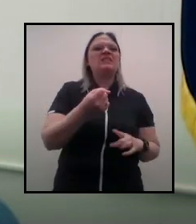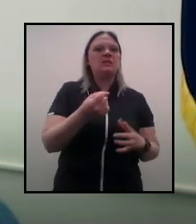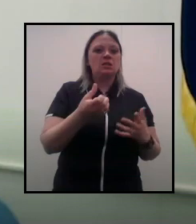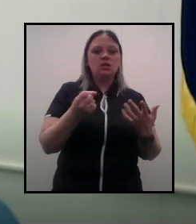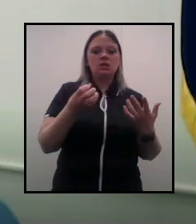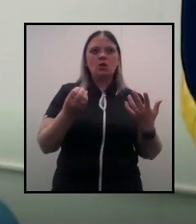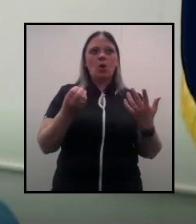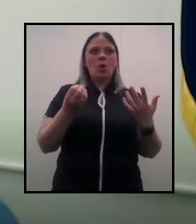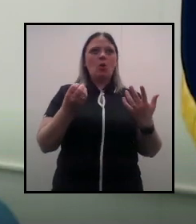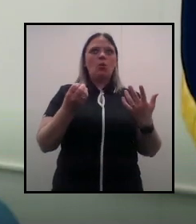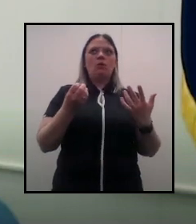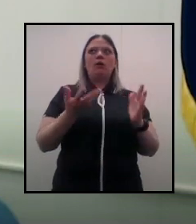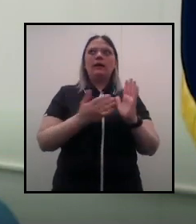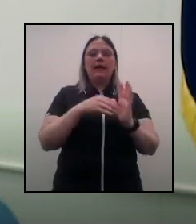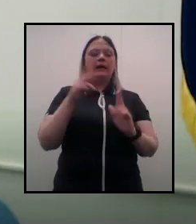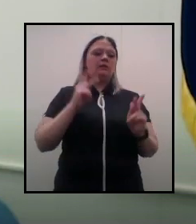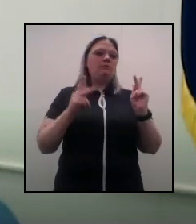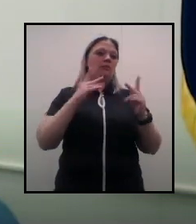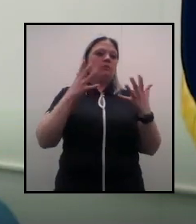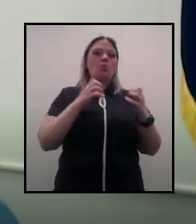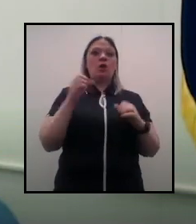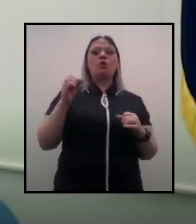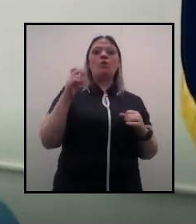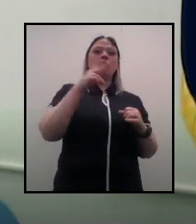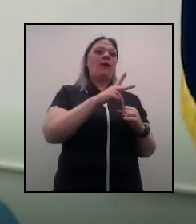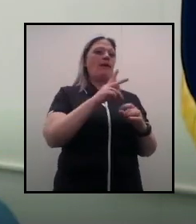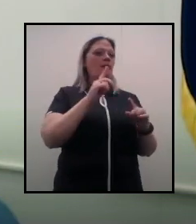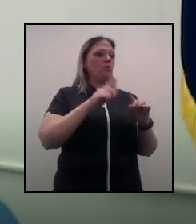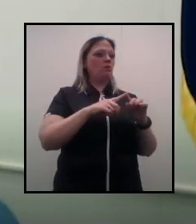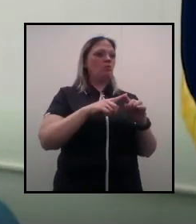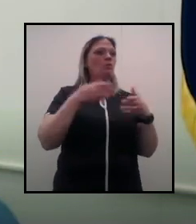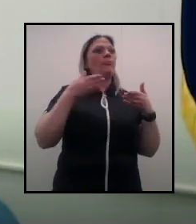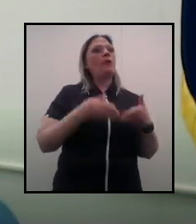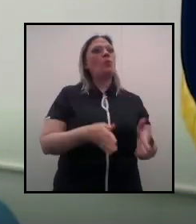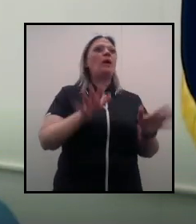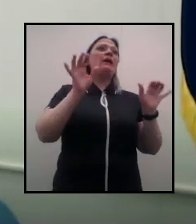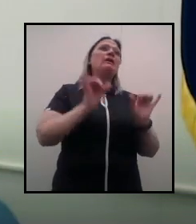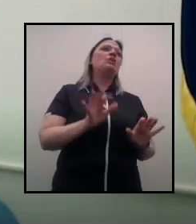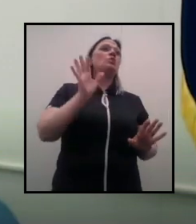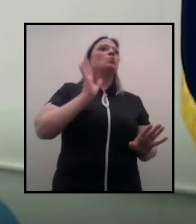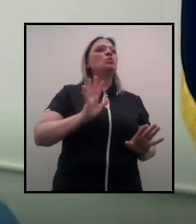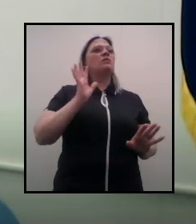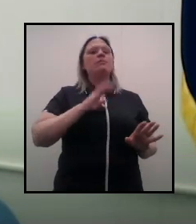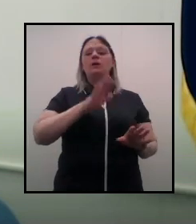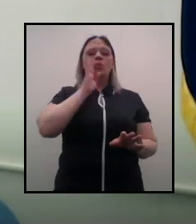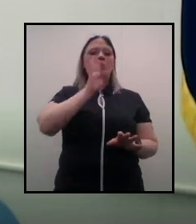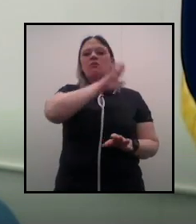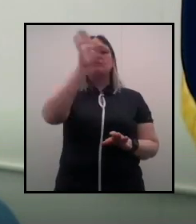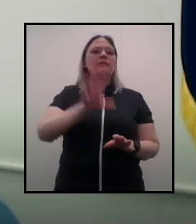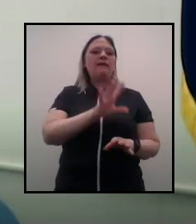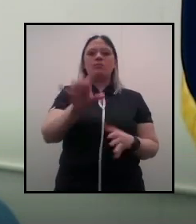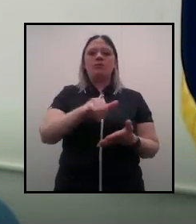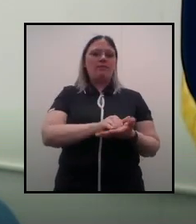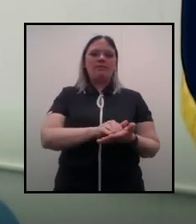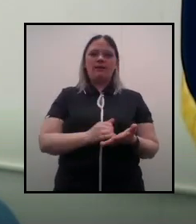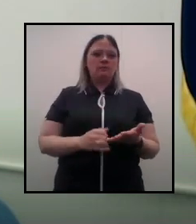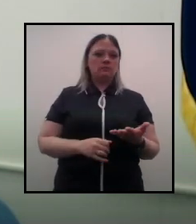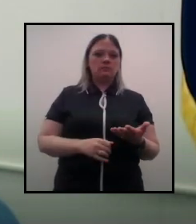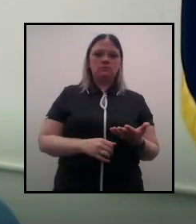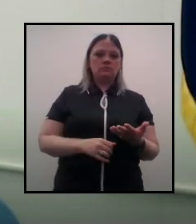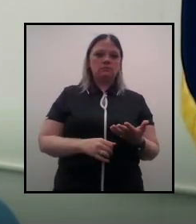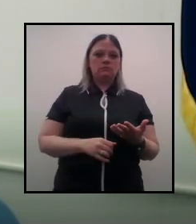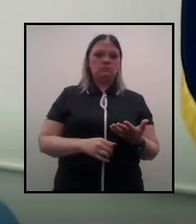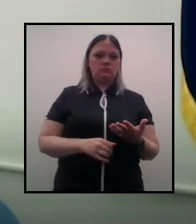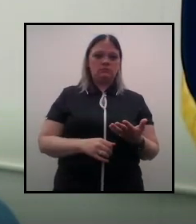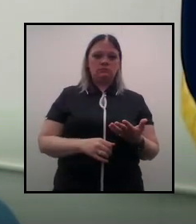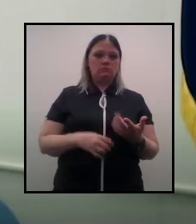again, people want to go back to the way it used to be. It'll never be like that, and we won't even